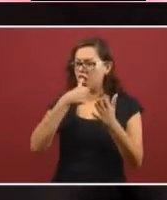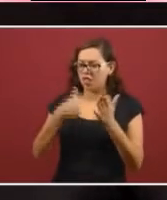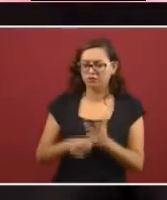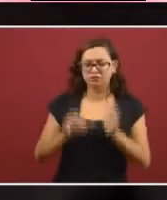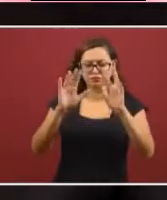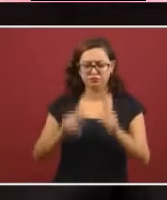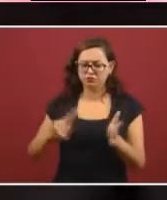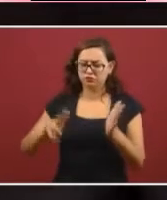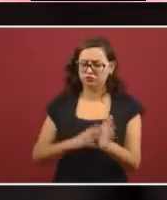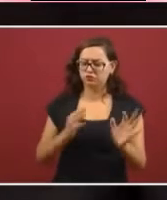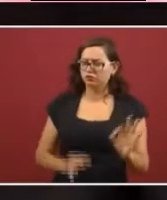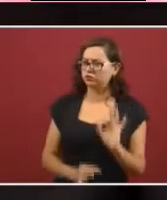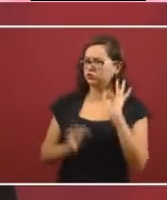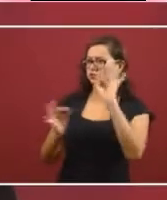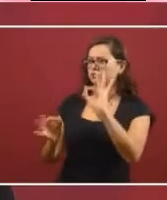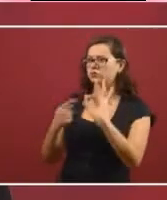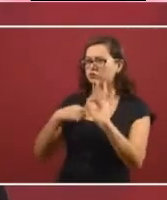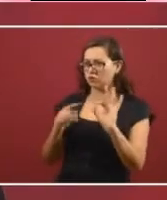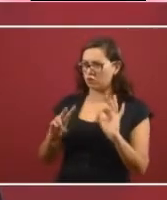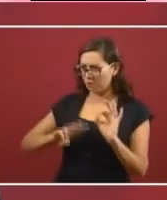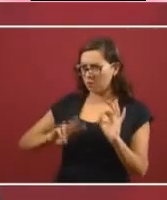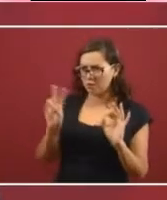that they swear to tell the truth,